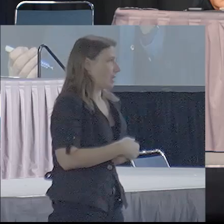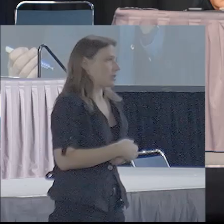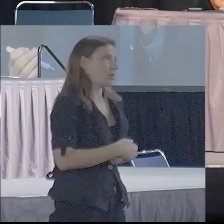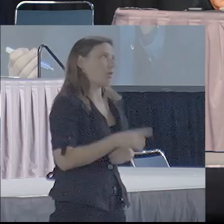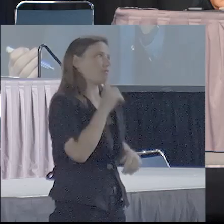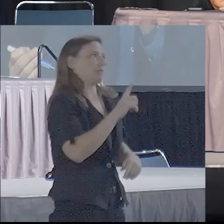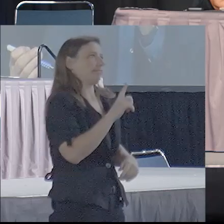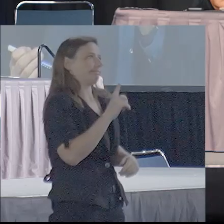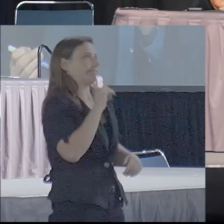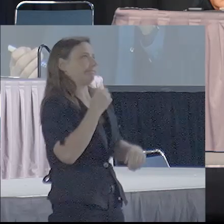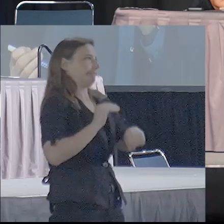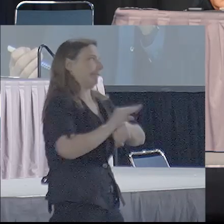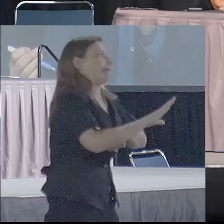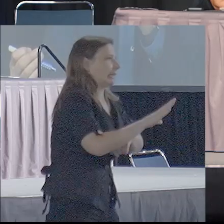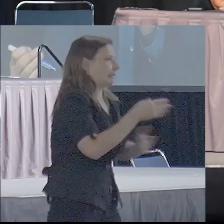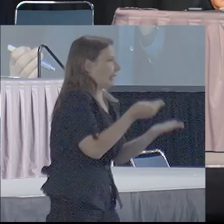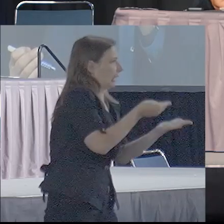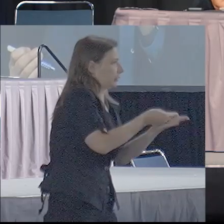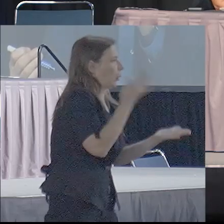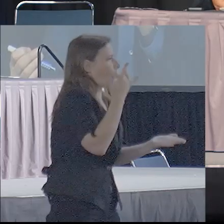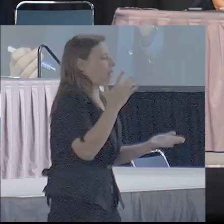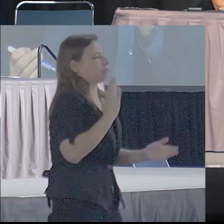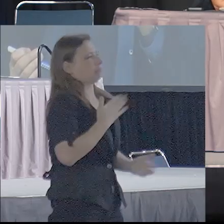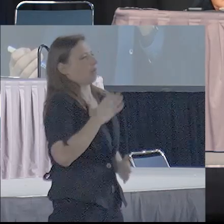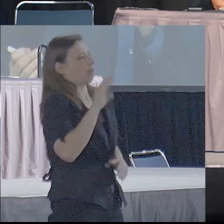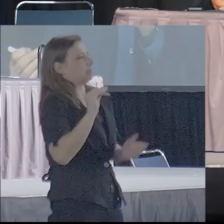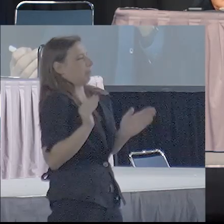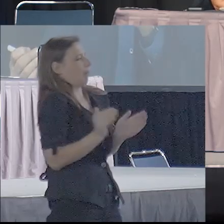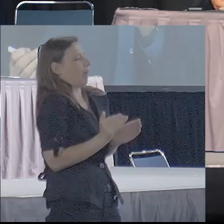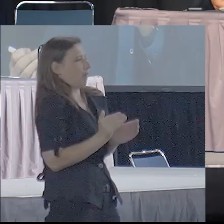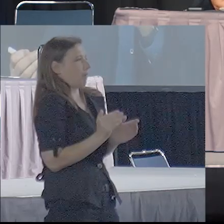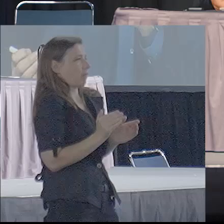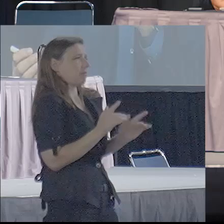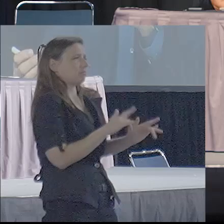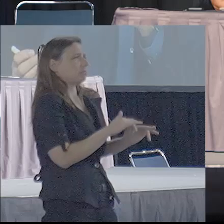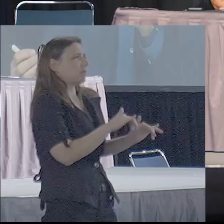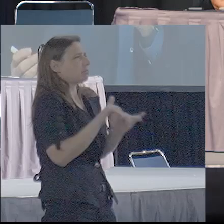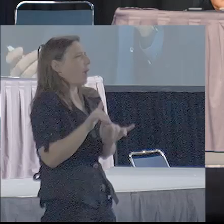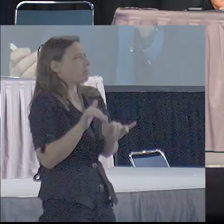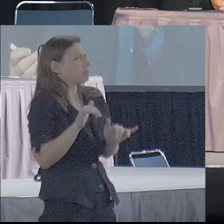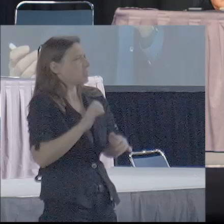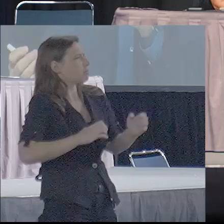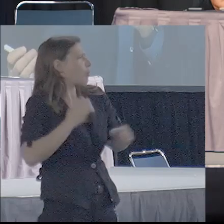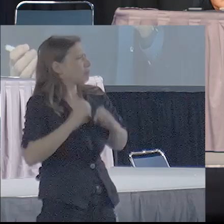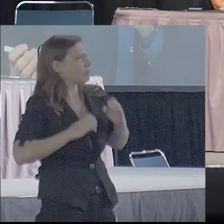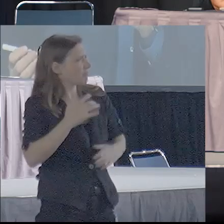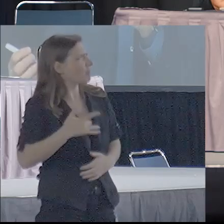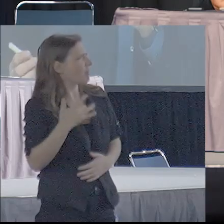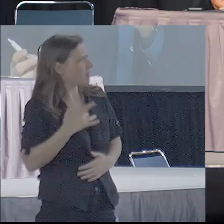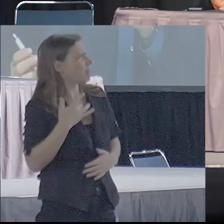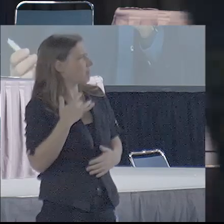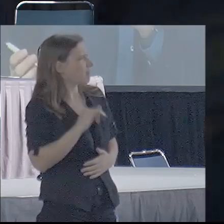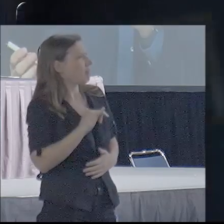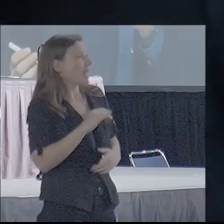us financially because we're a small company, but also emotionally because during some of these freezes,